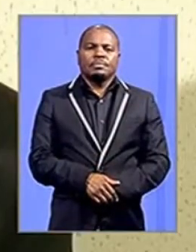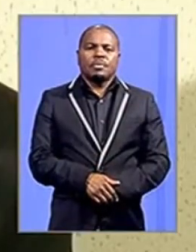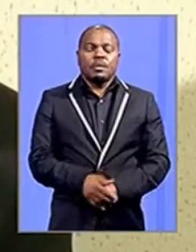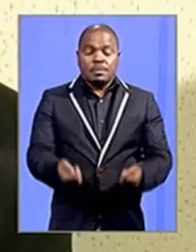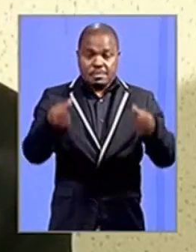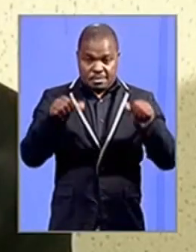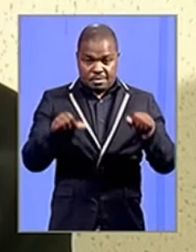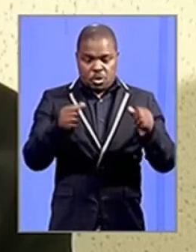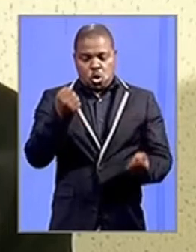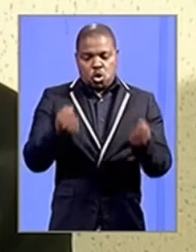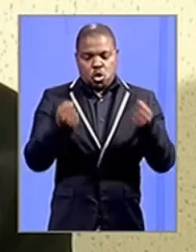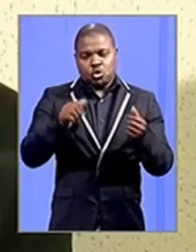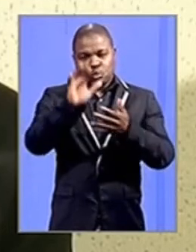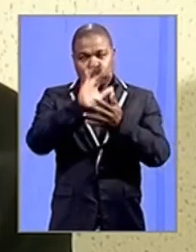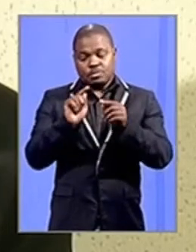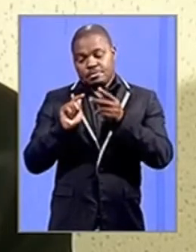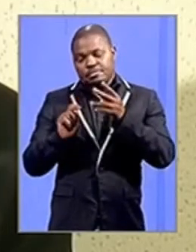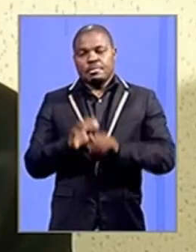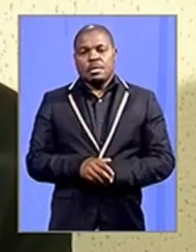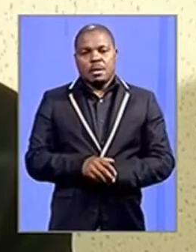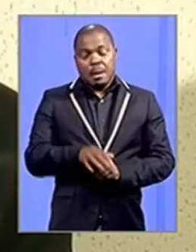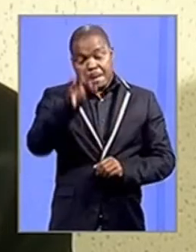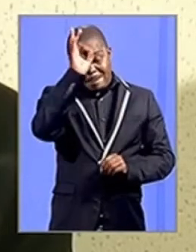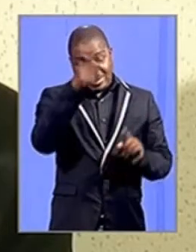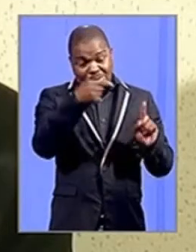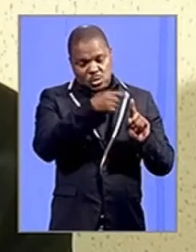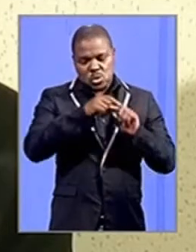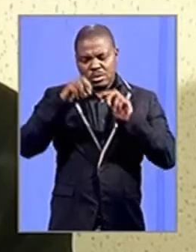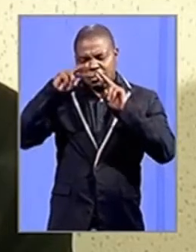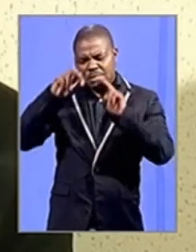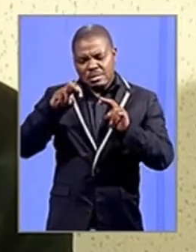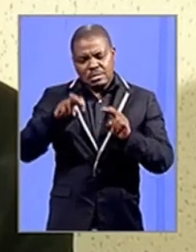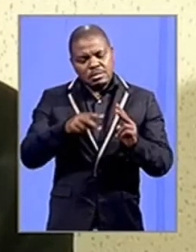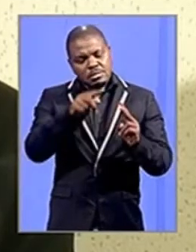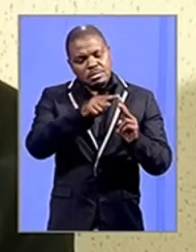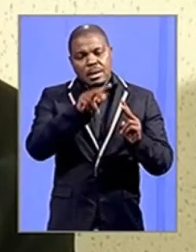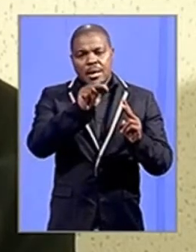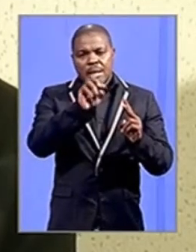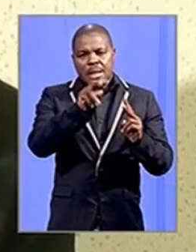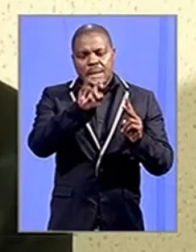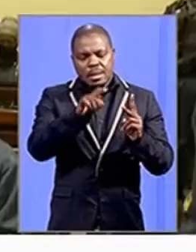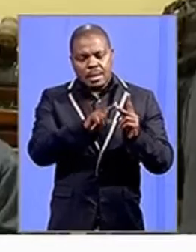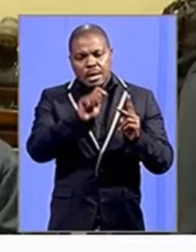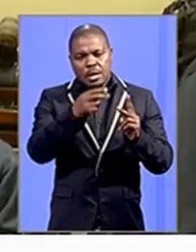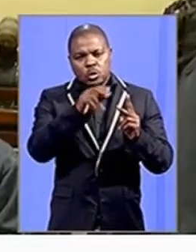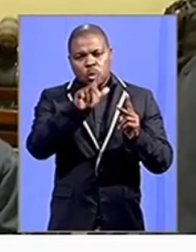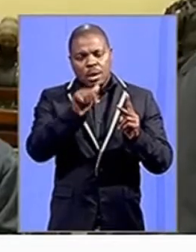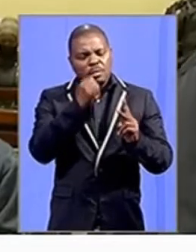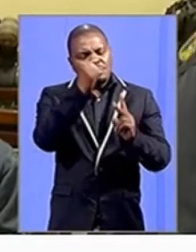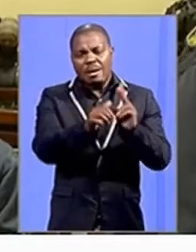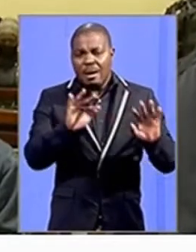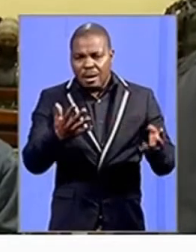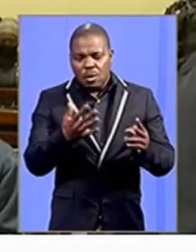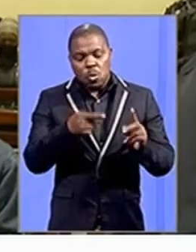Ditabeng tše dingwe tša dikgorotsheko, lephodisa le le nyakišišago molato wa polao ya Mosanene le Sifiso Twala o ile a ba a